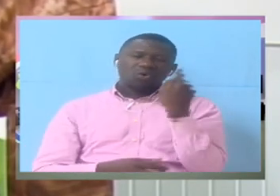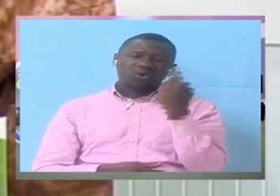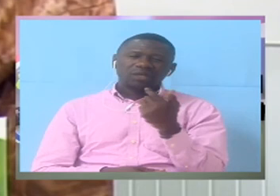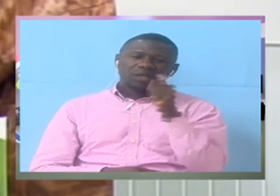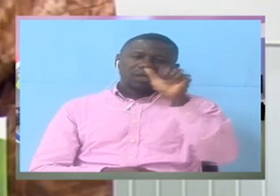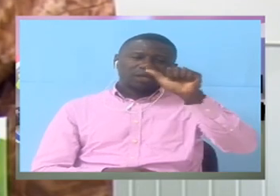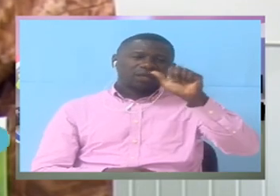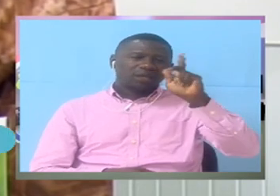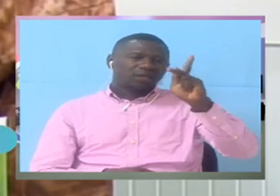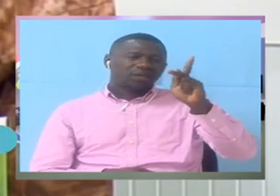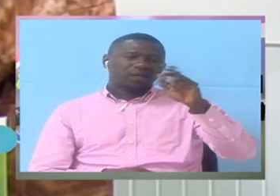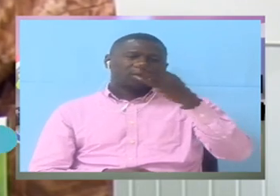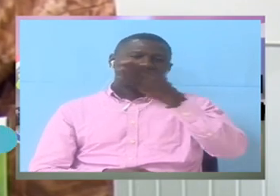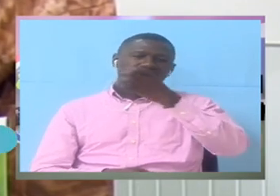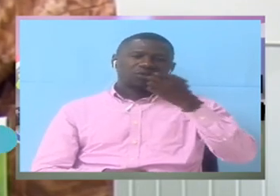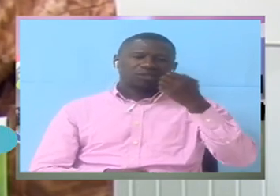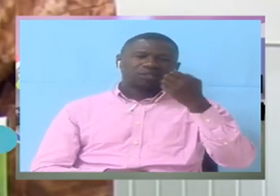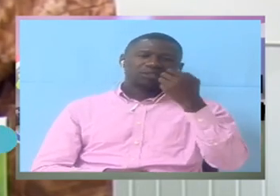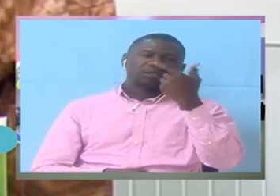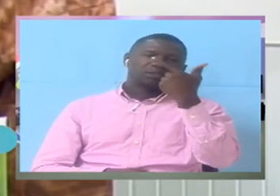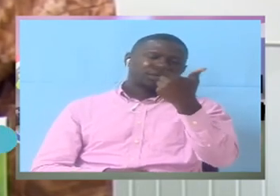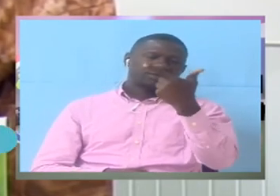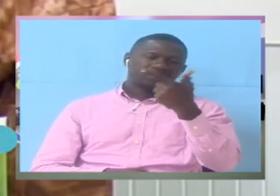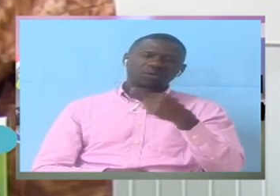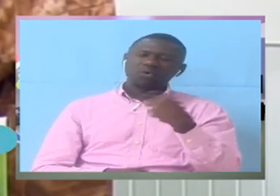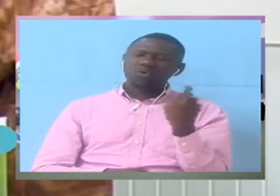AK, there was only one RPG.